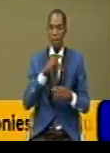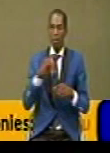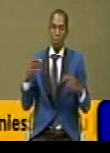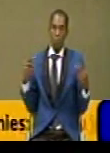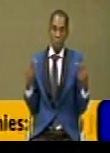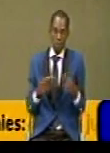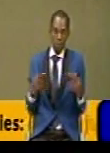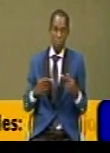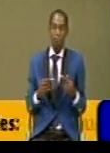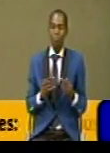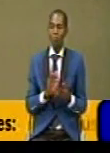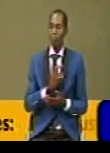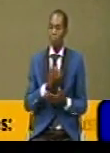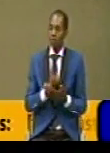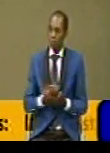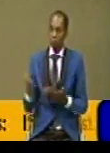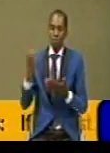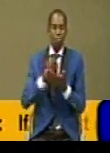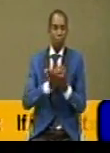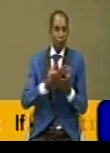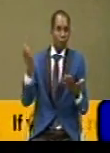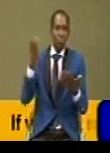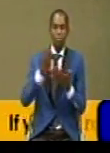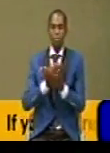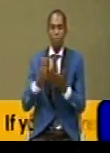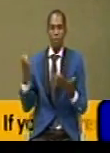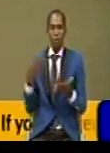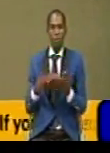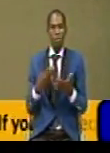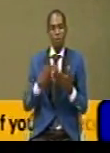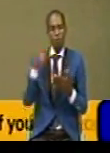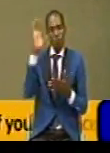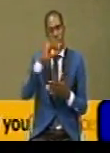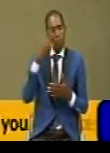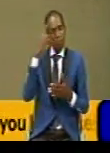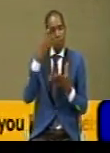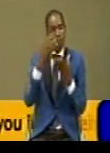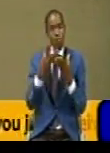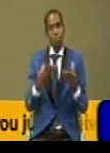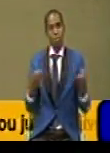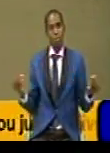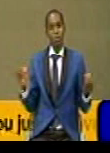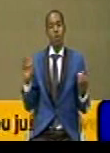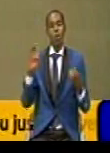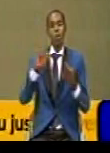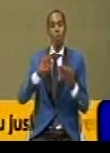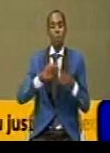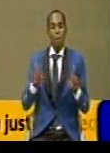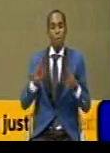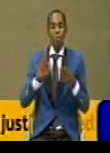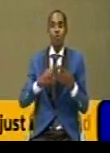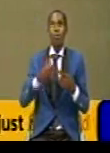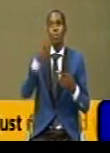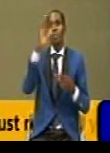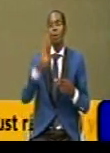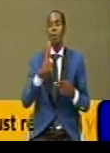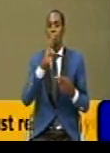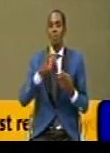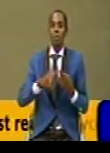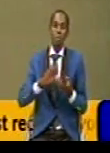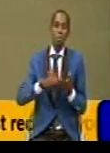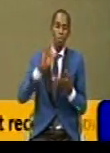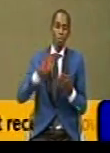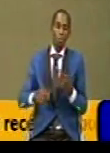than 6 years. We are passing pain, spending money up and down, finding